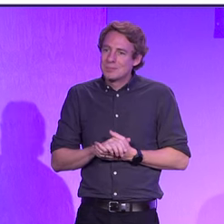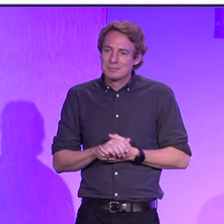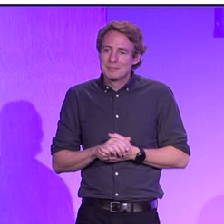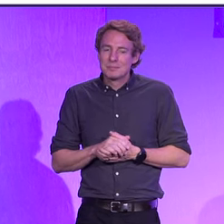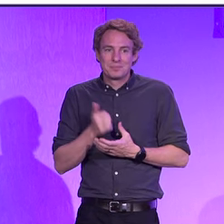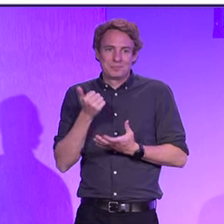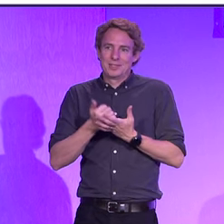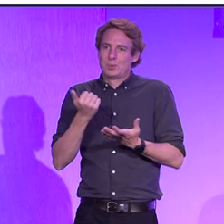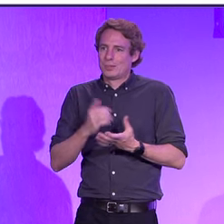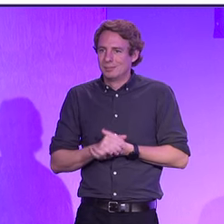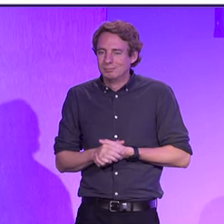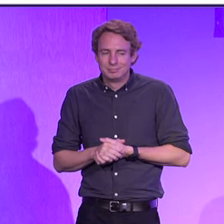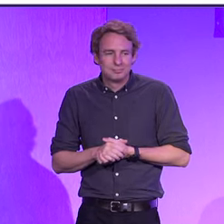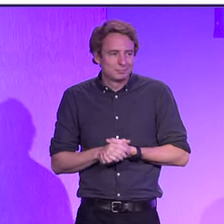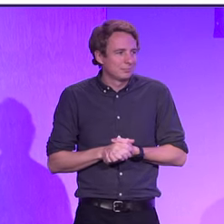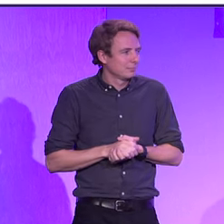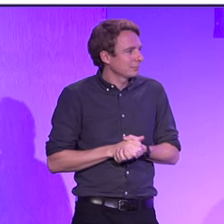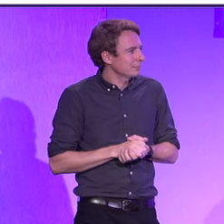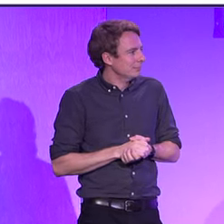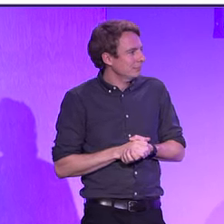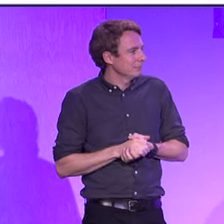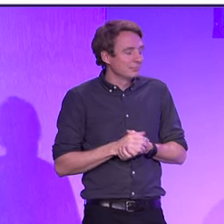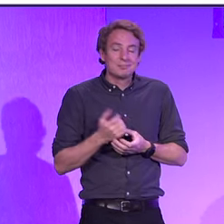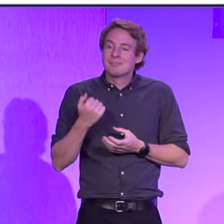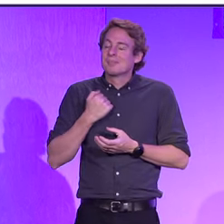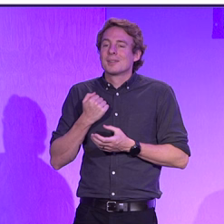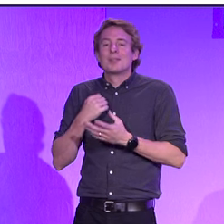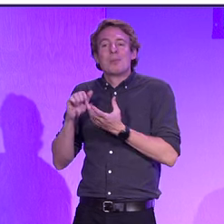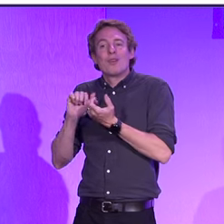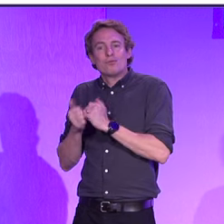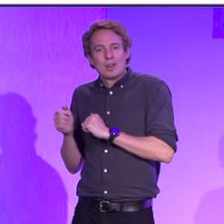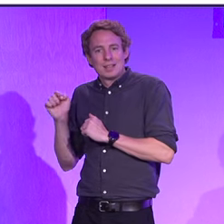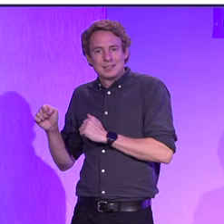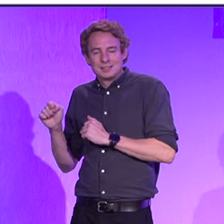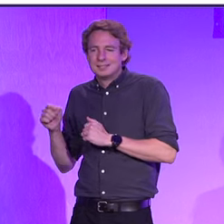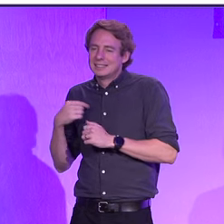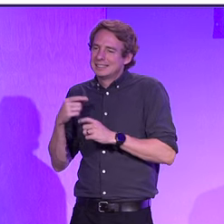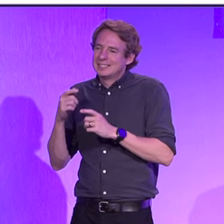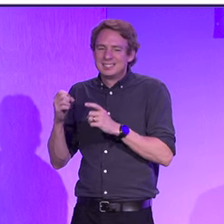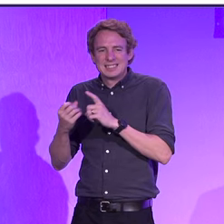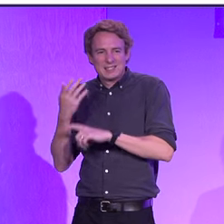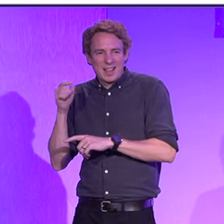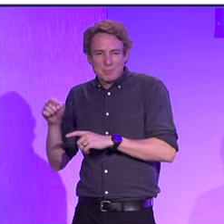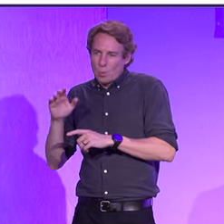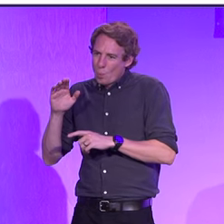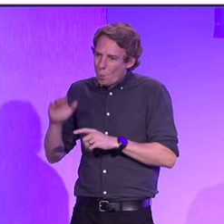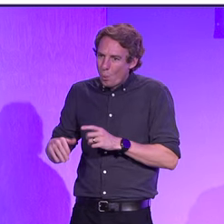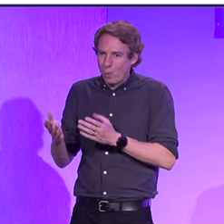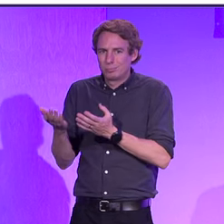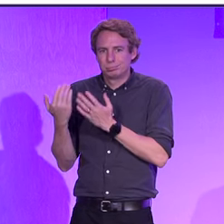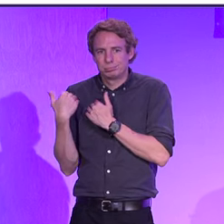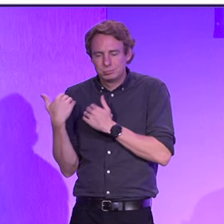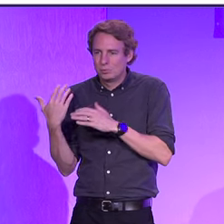cool, great. Yeah, that's awesome. I told my friend that he does all the development for his, he's an indie game dev, and he does all the development